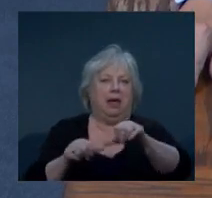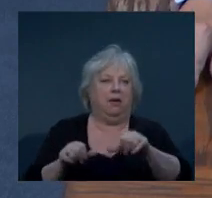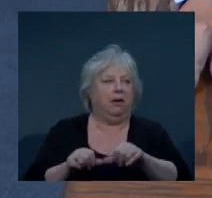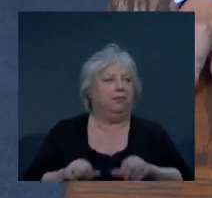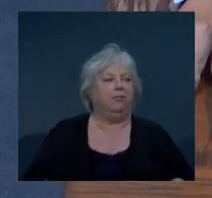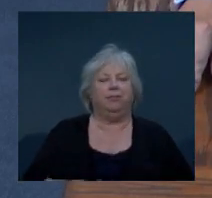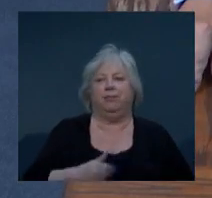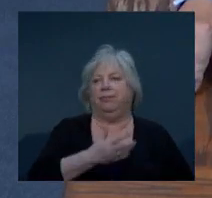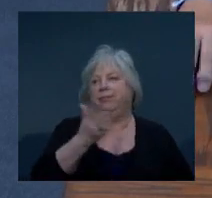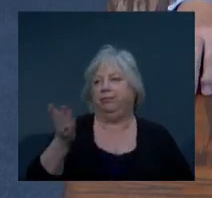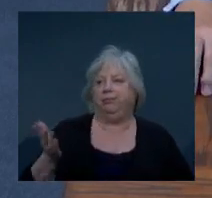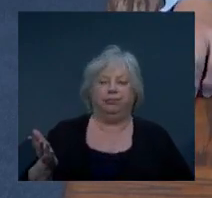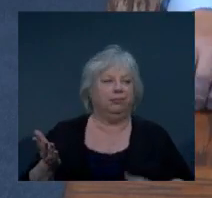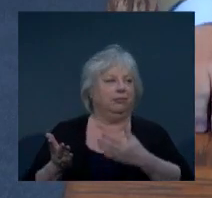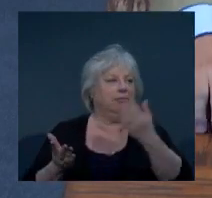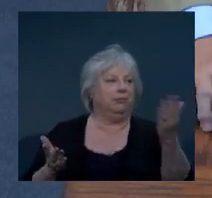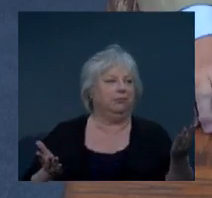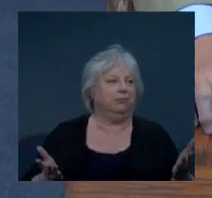everybody else.